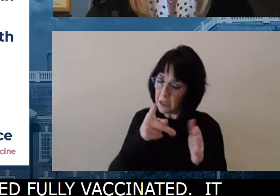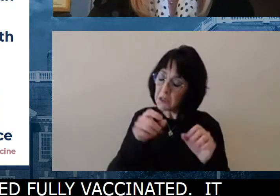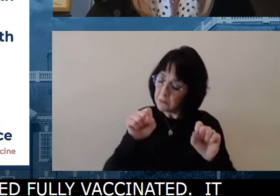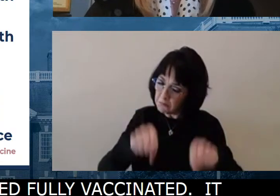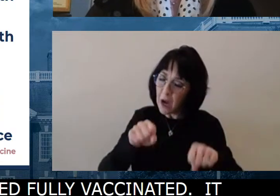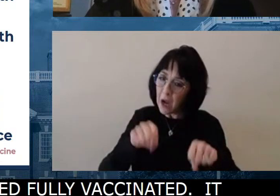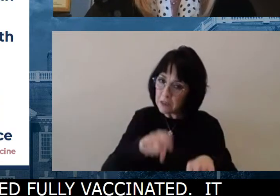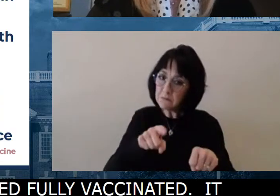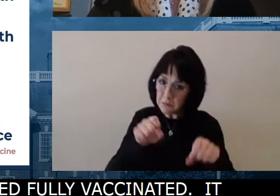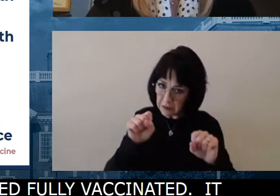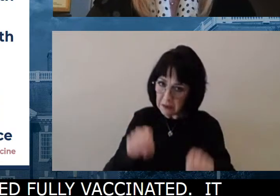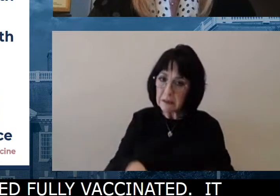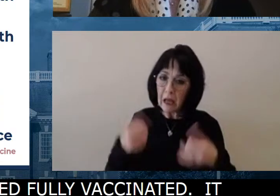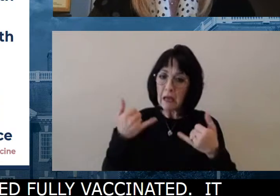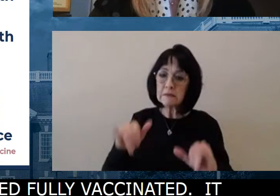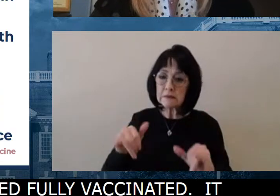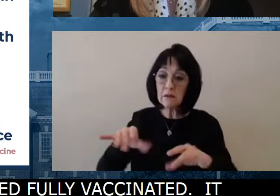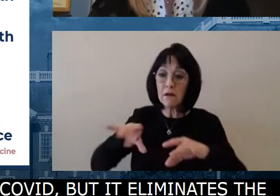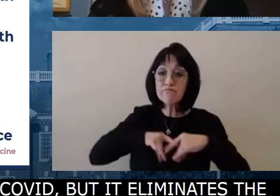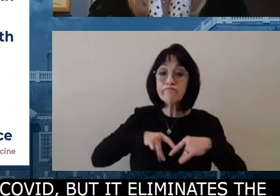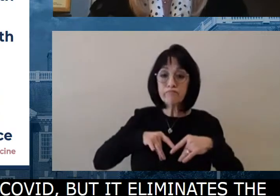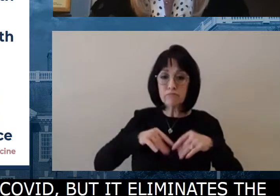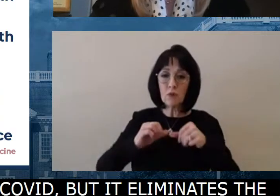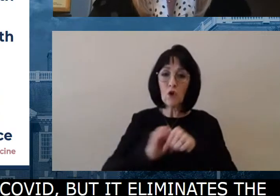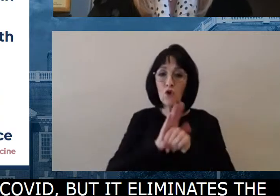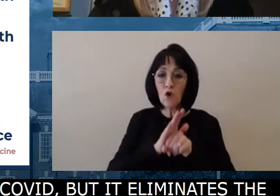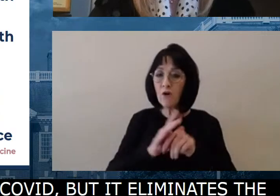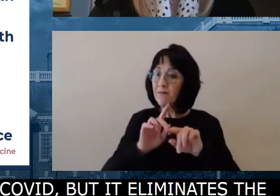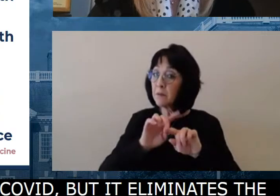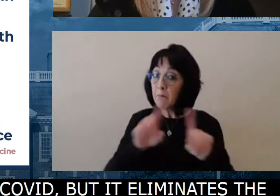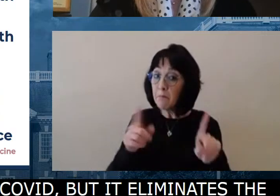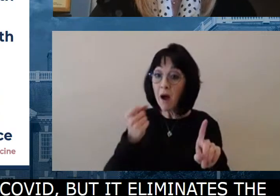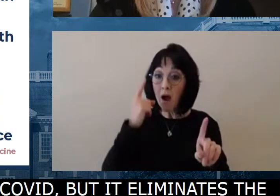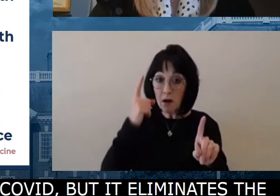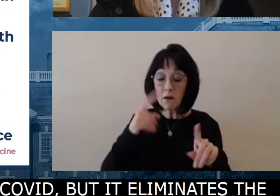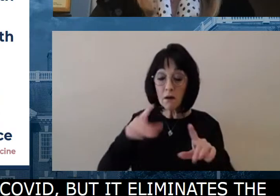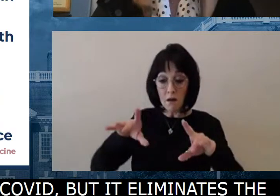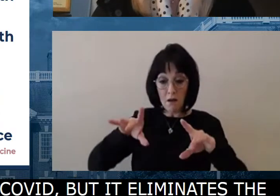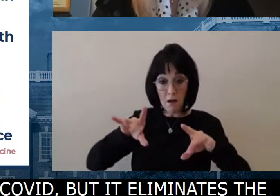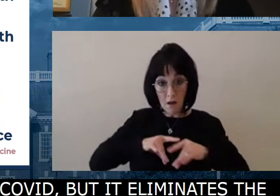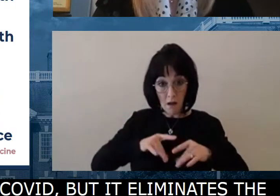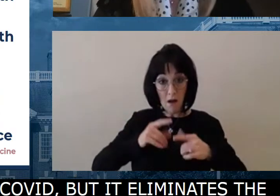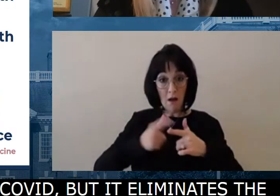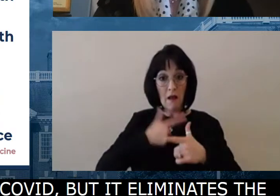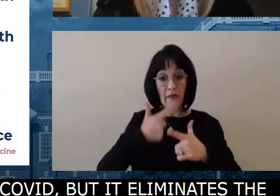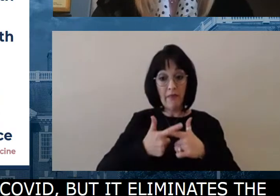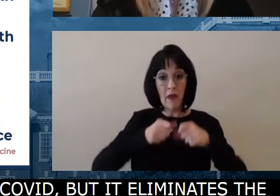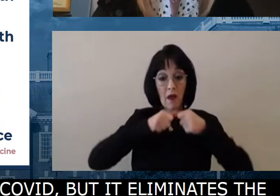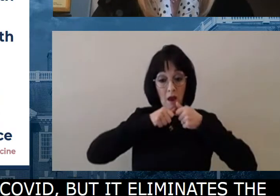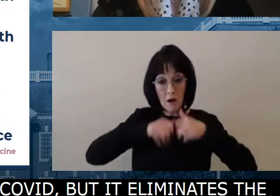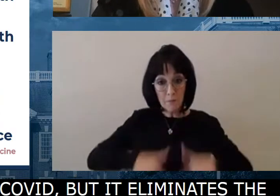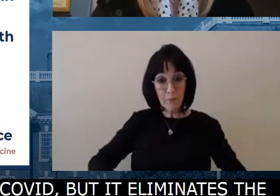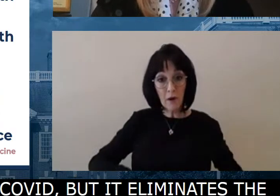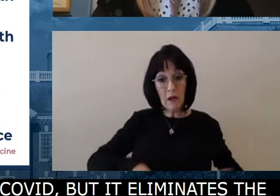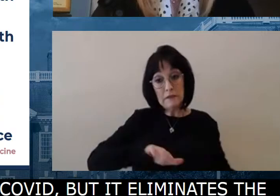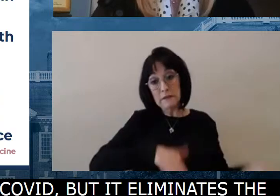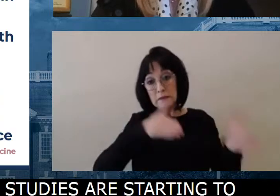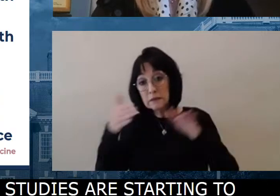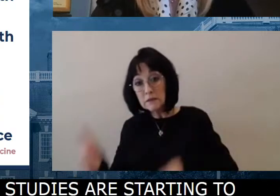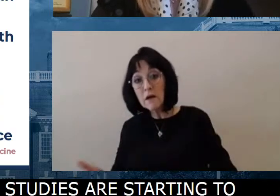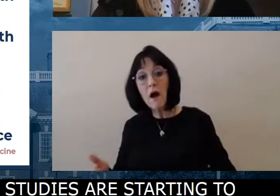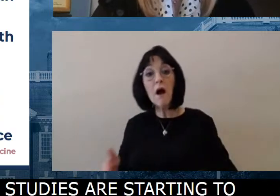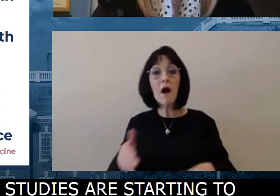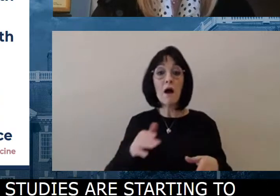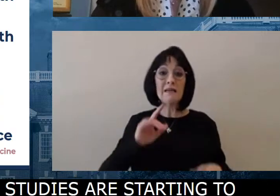less likely to be able to carry and spread the vaccine. Given that, some good news is